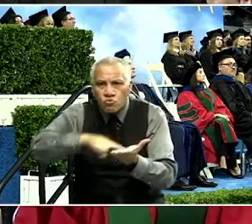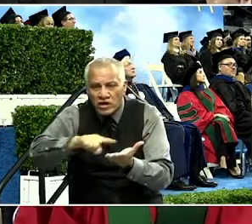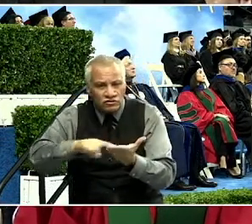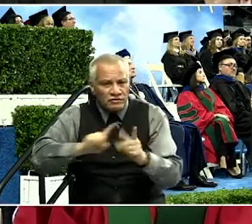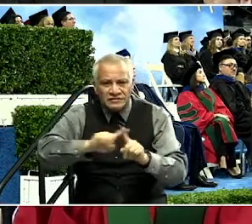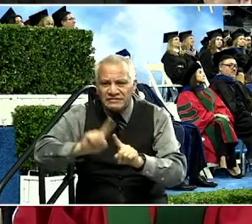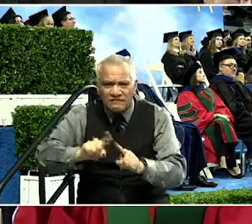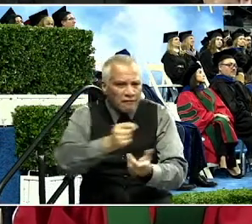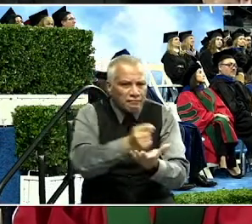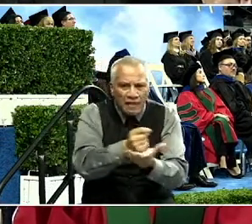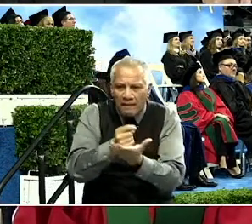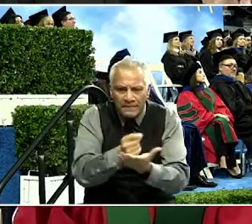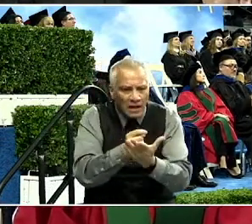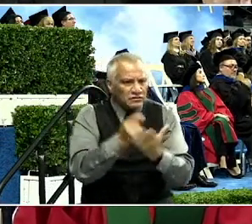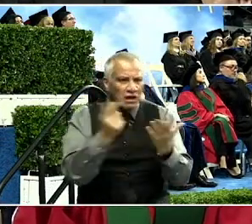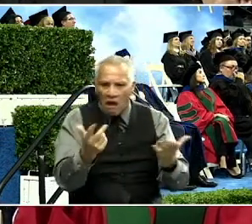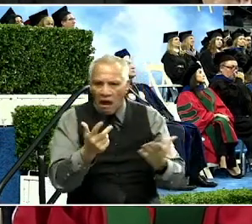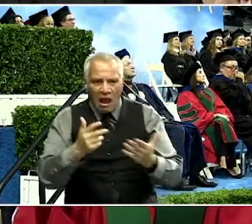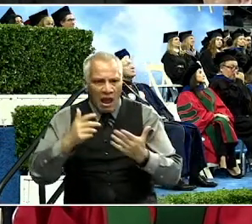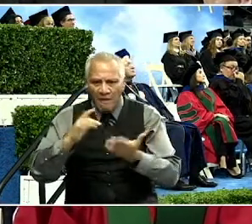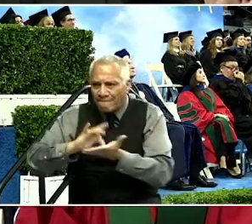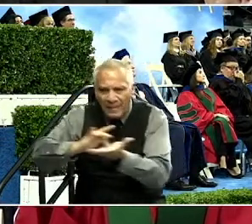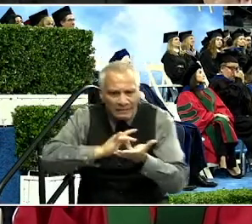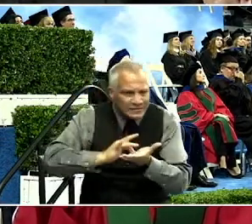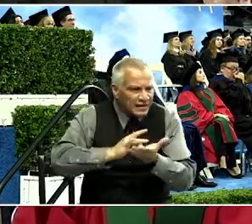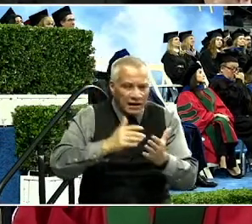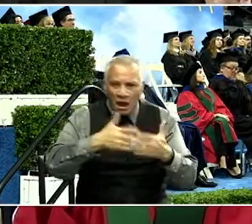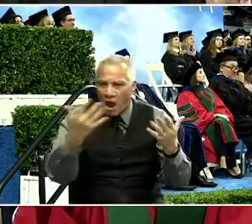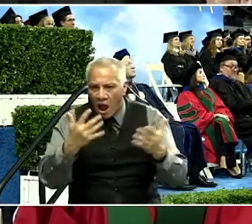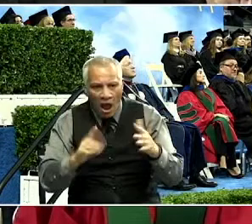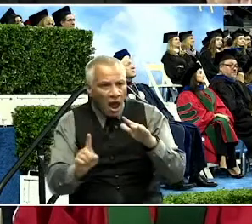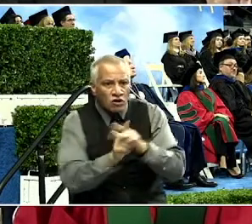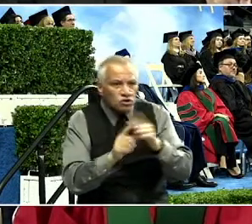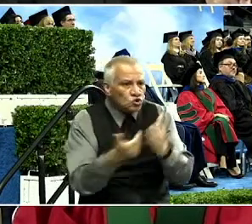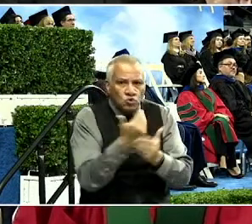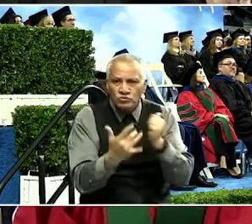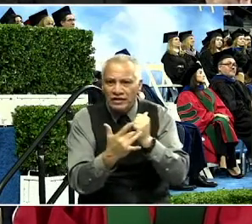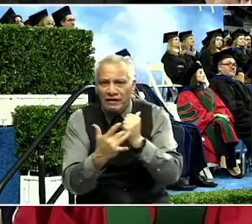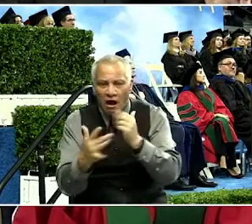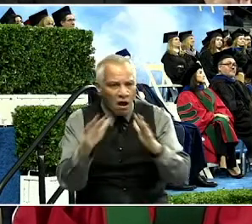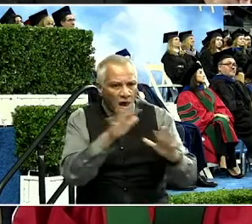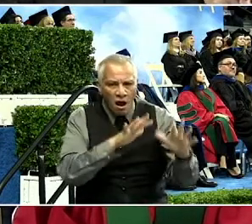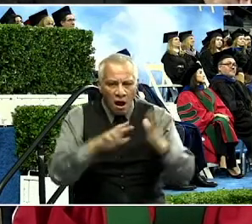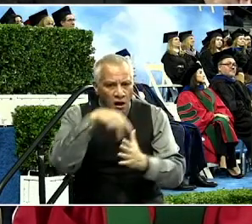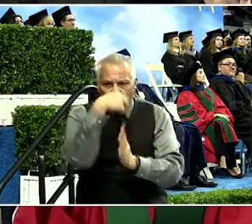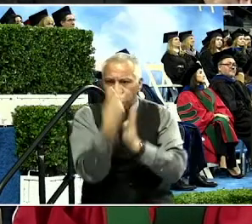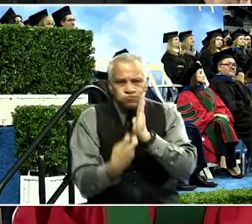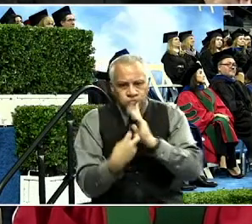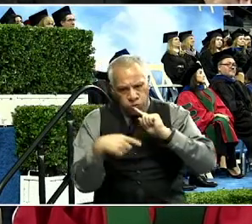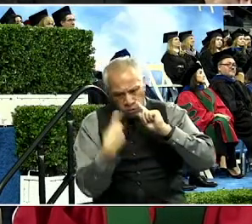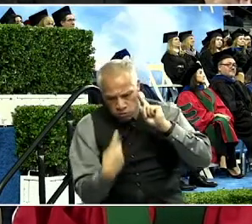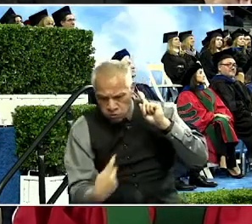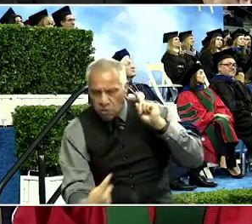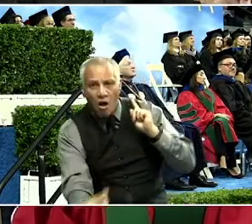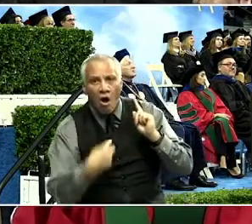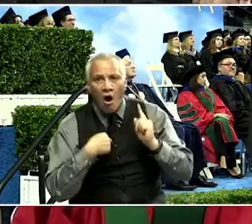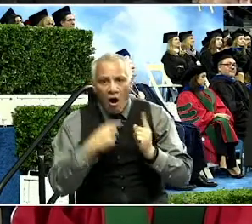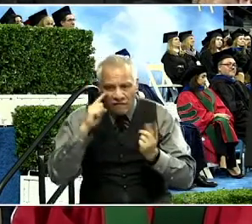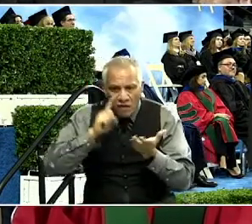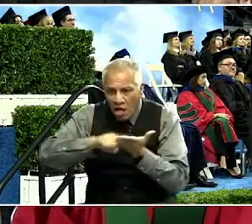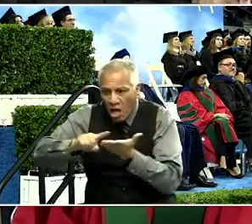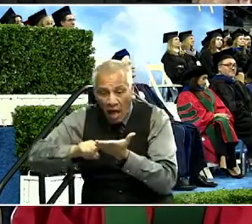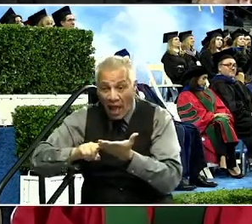different therapies and diets and medications and emerging technologies, diving headfirst into a vortex of information